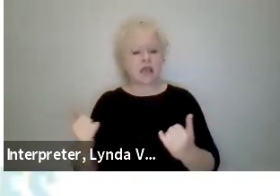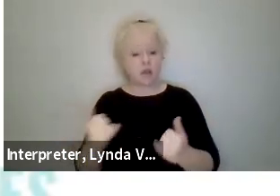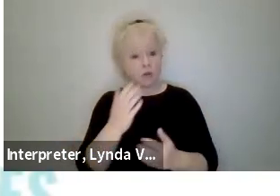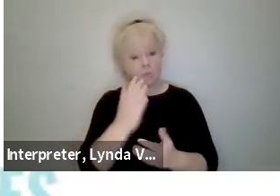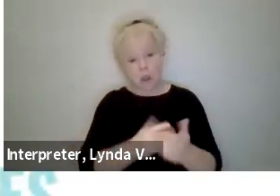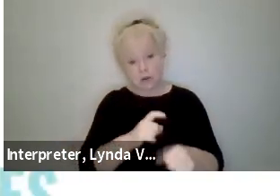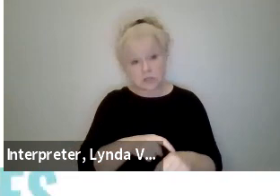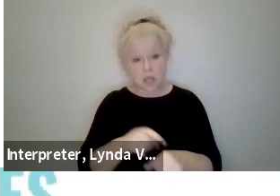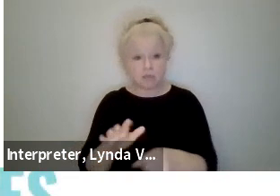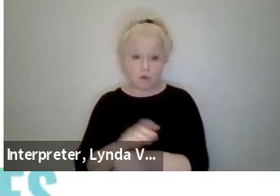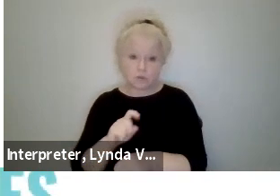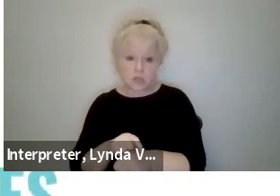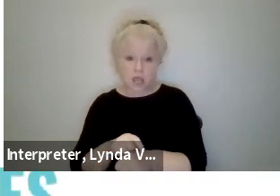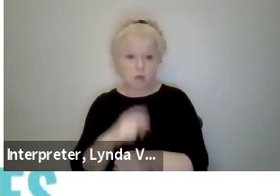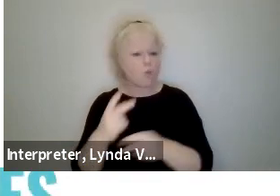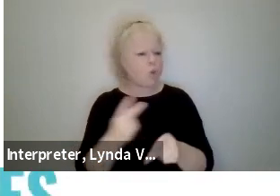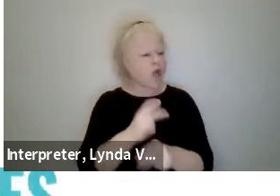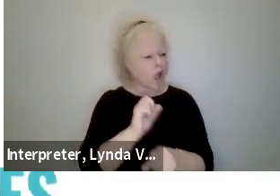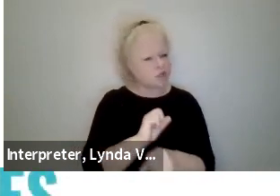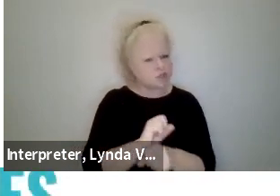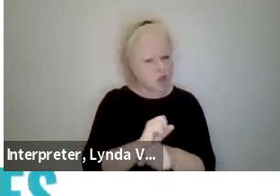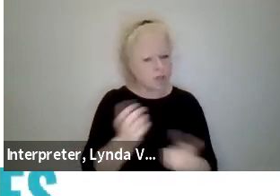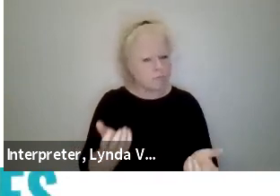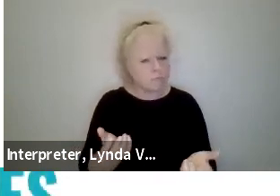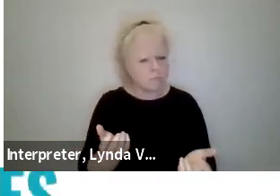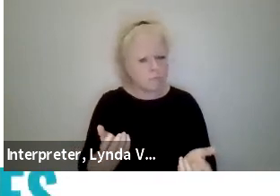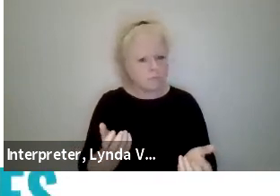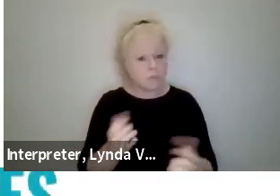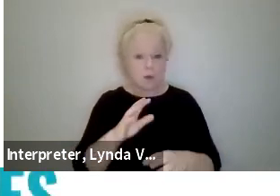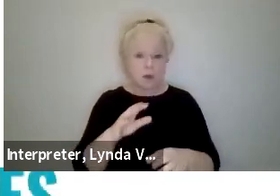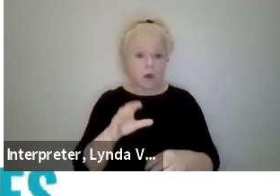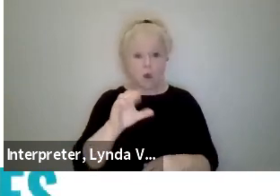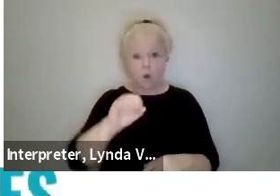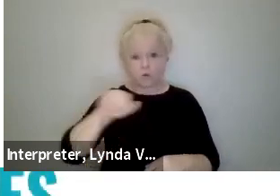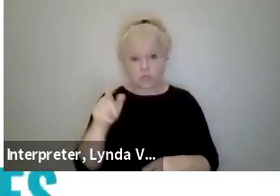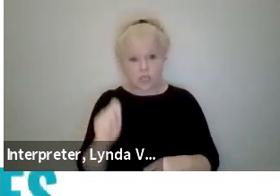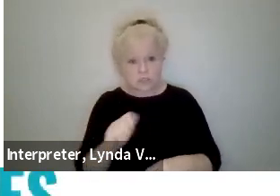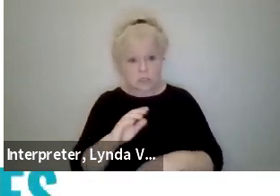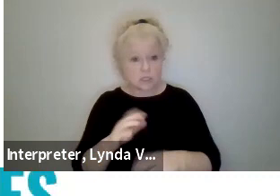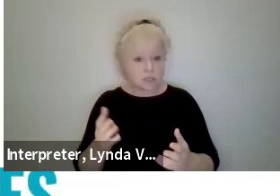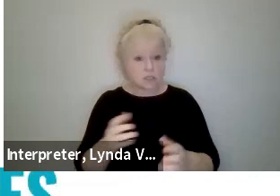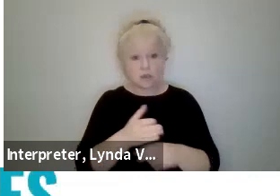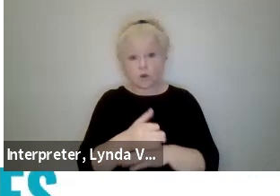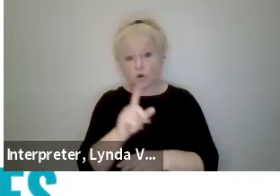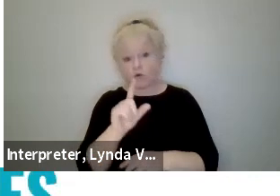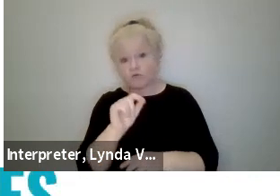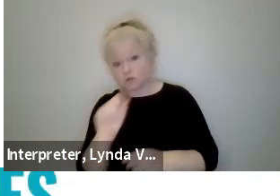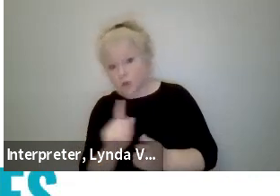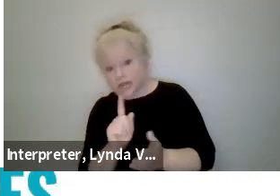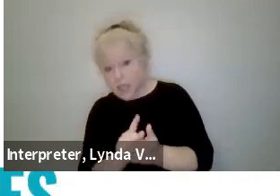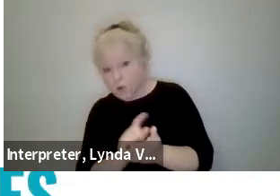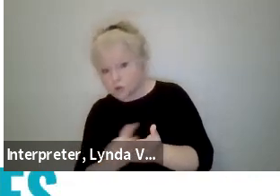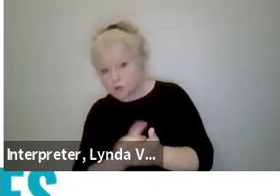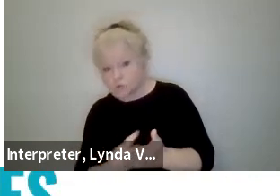or full-time, their type of employment, so whether it was an on-the-job training experience, over 20 hours a week or under 20 hours,